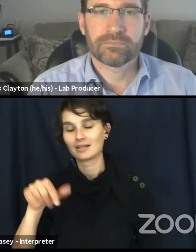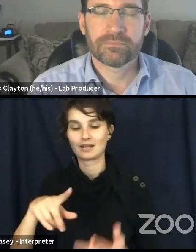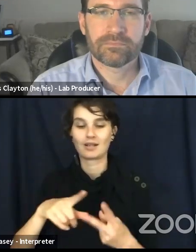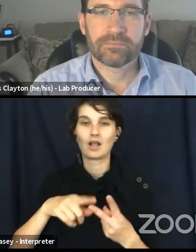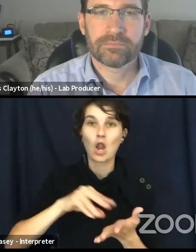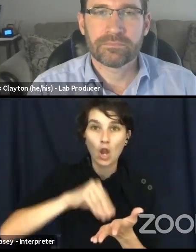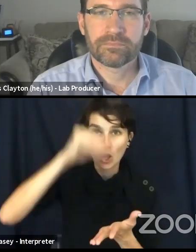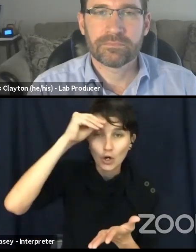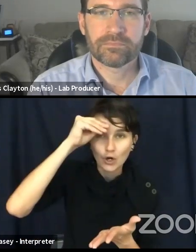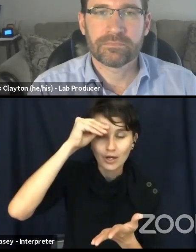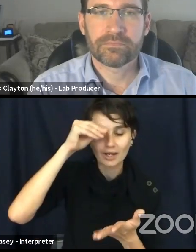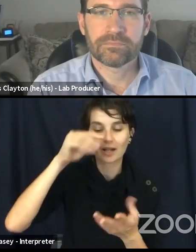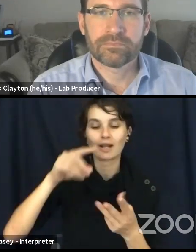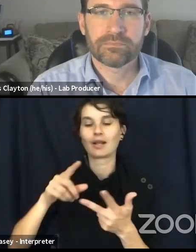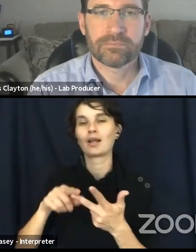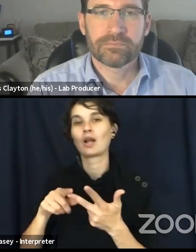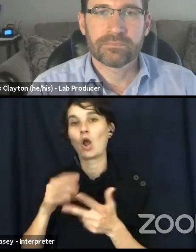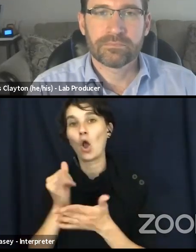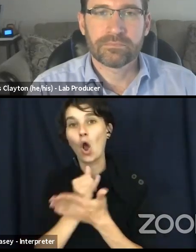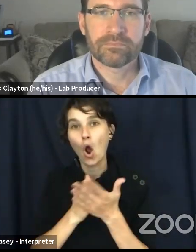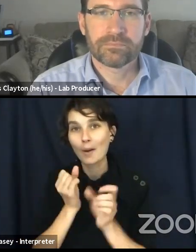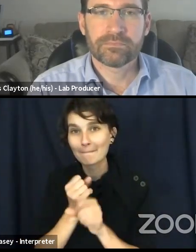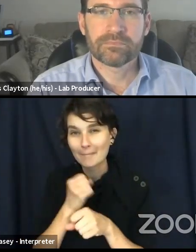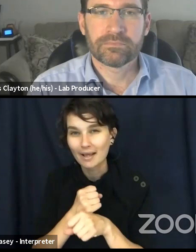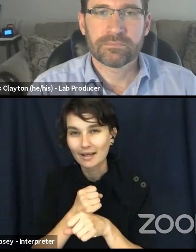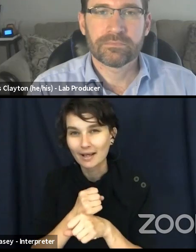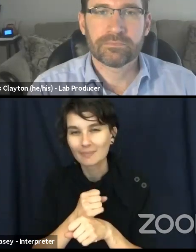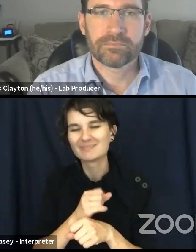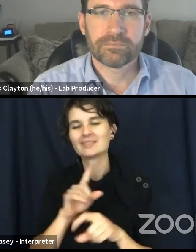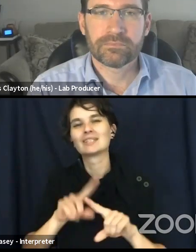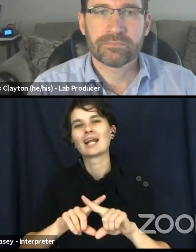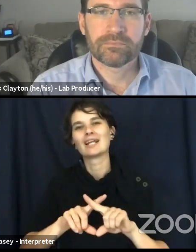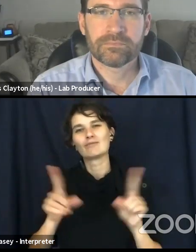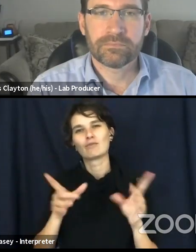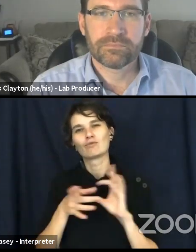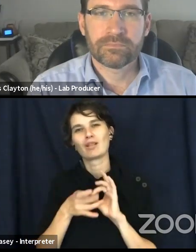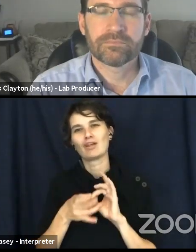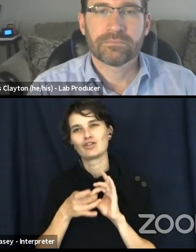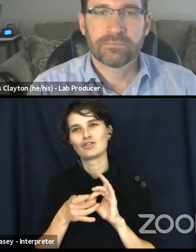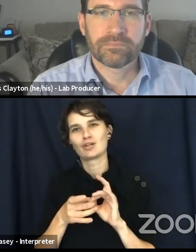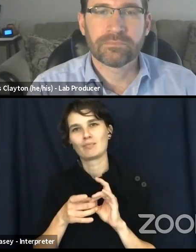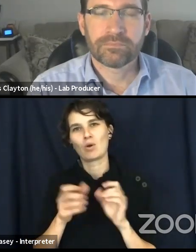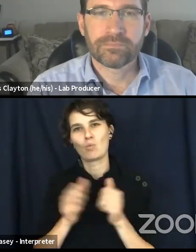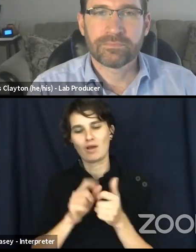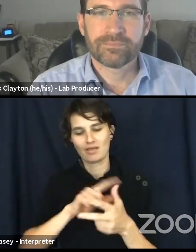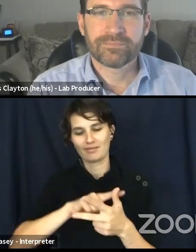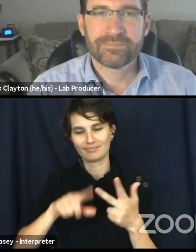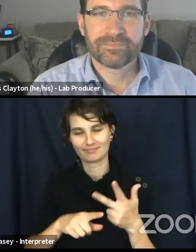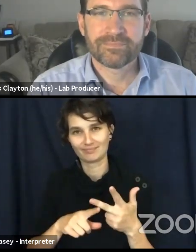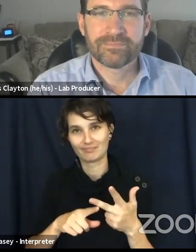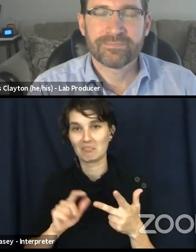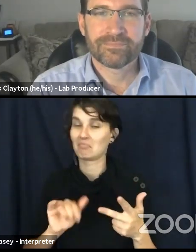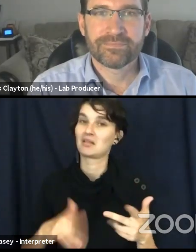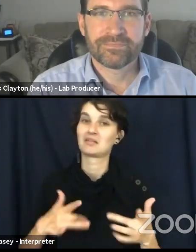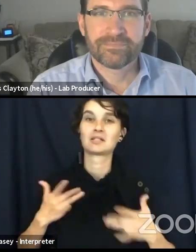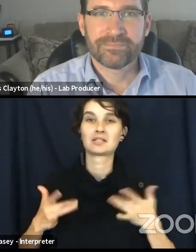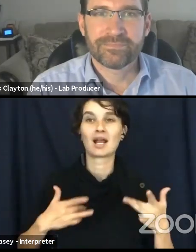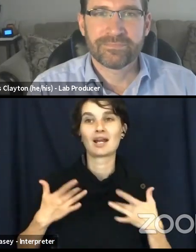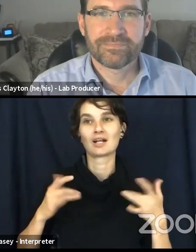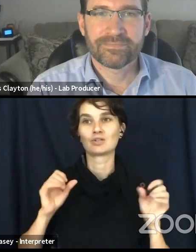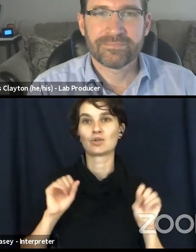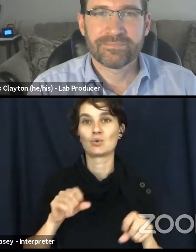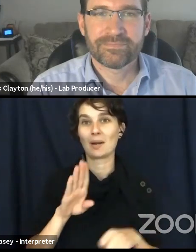a different relationship to being there excites me, so that you can be somewhere else